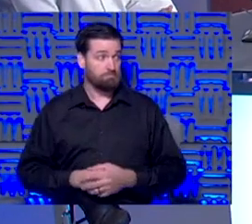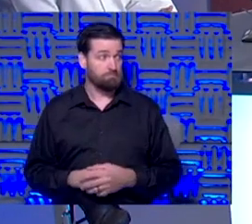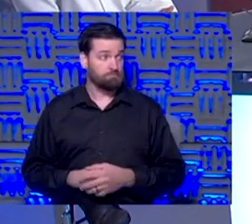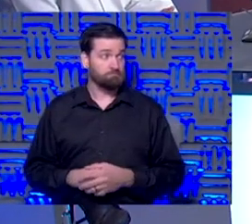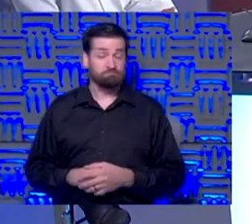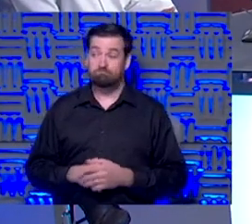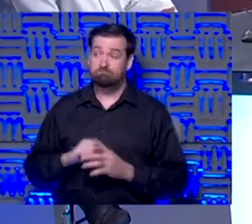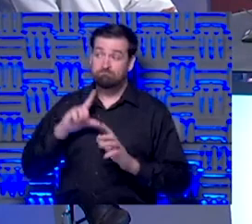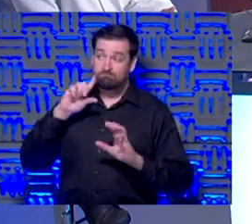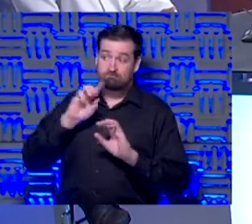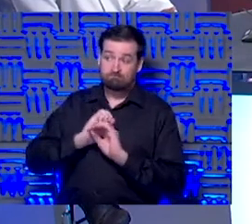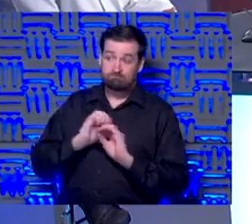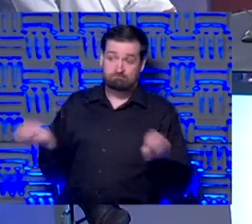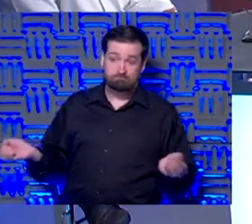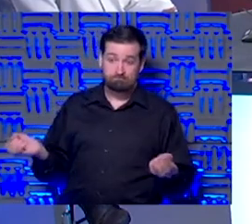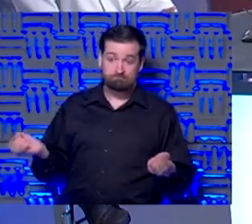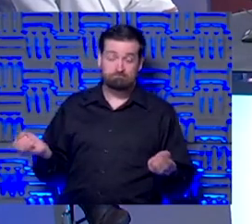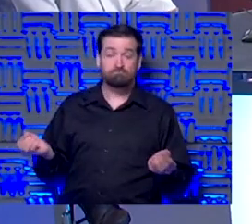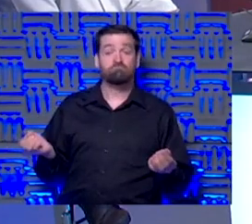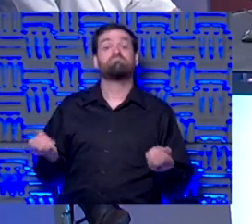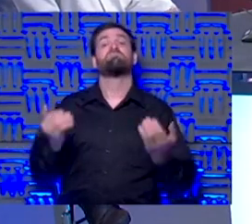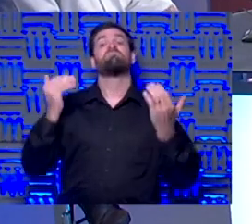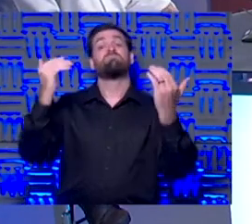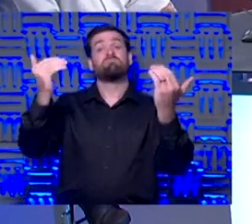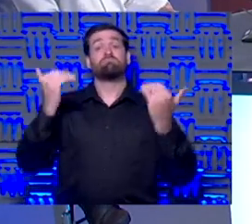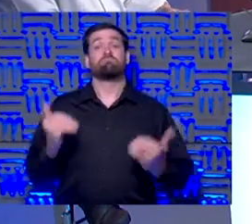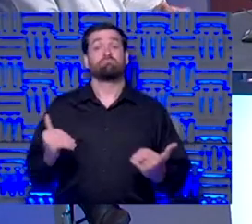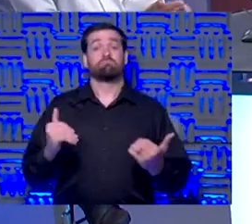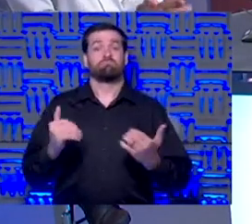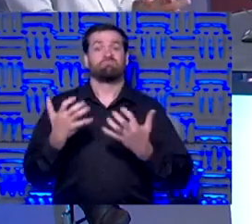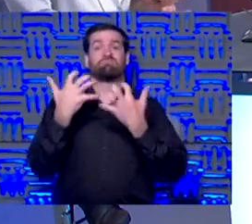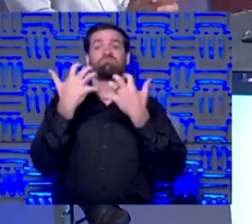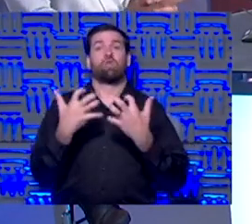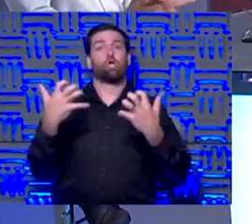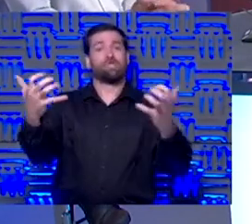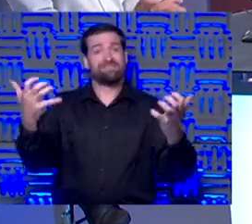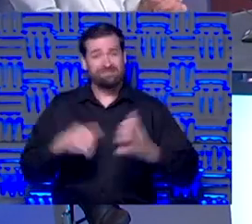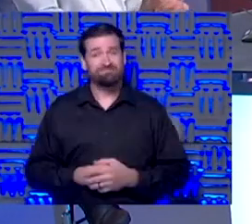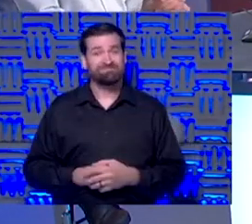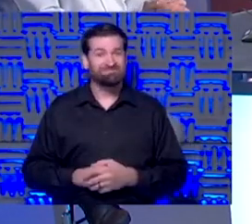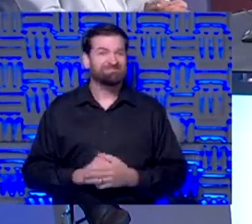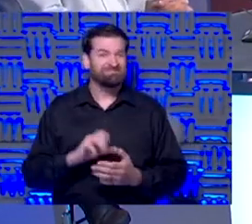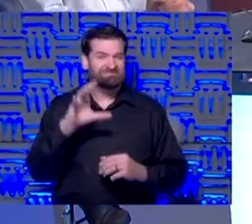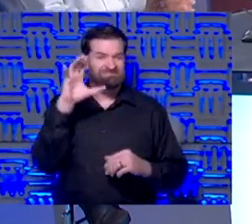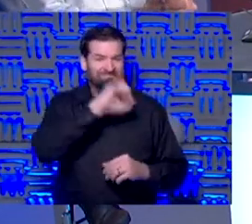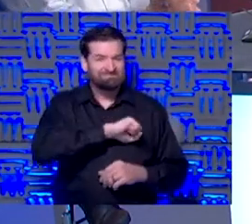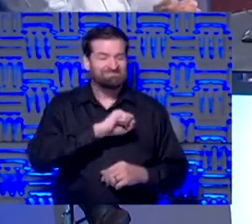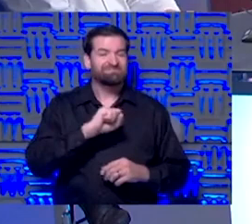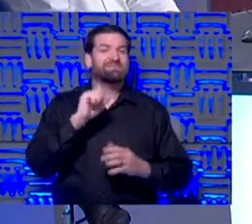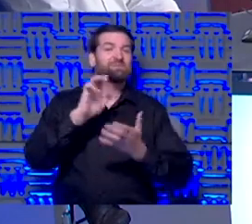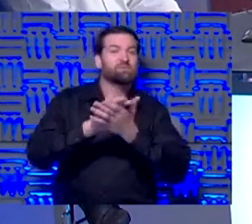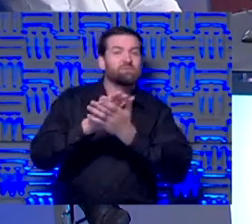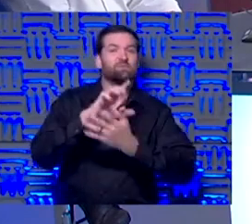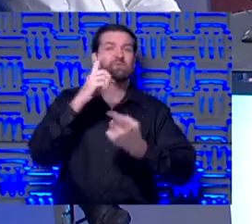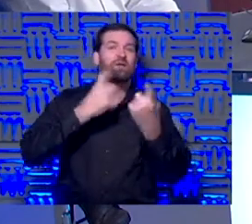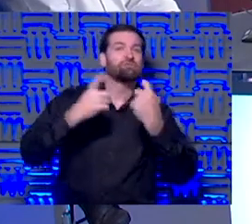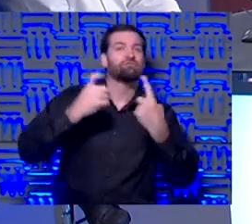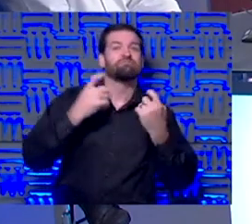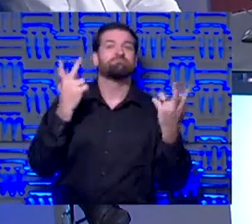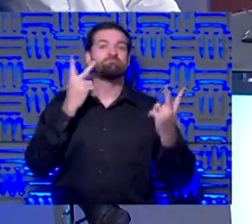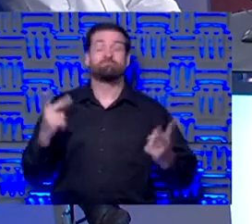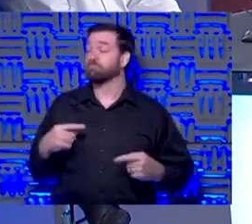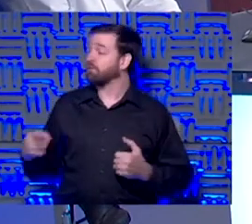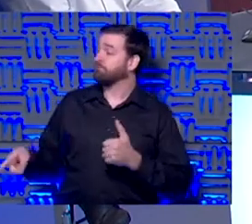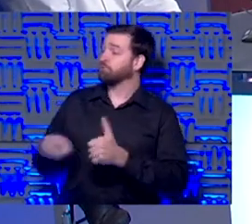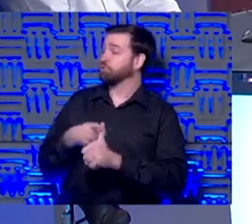I'm not hearing any there, so that means we're going to open up to our listening audience, and I bet there's going to be questions to schools, et cetera. Let's see what's out there, Jill.